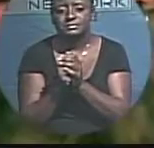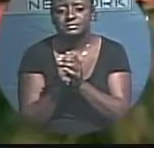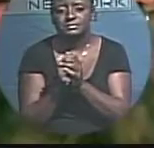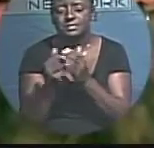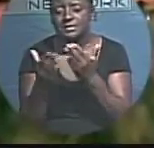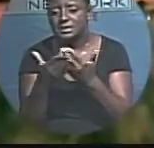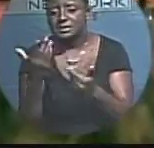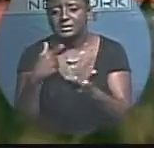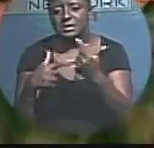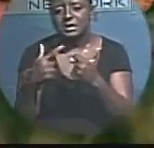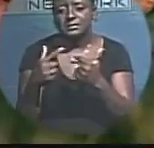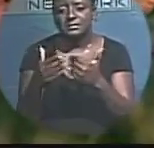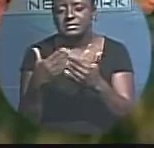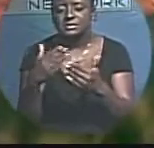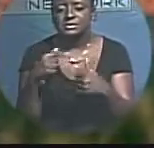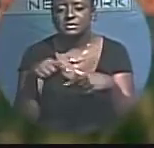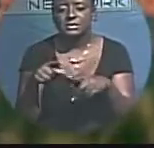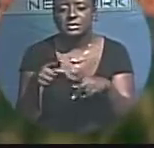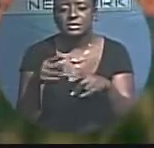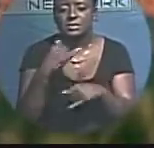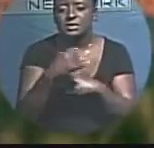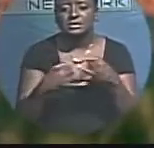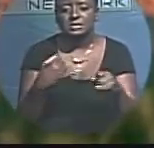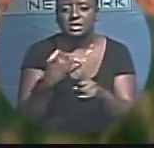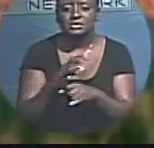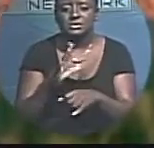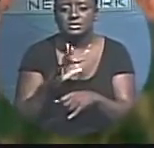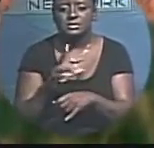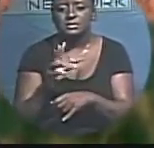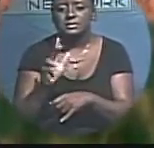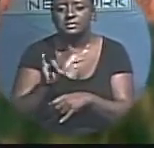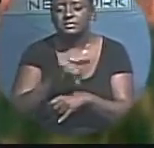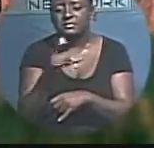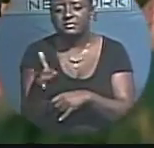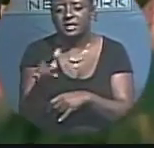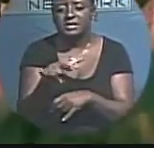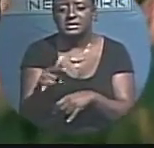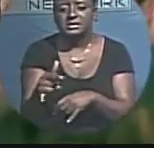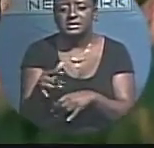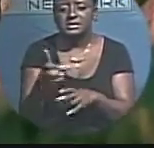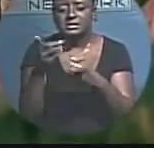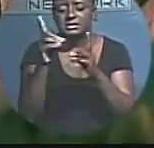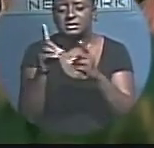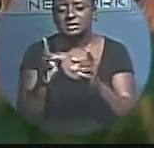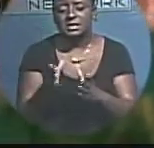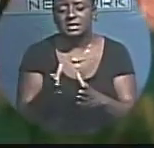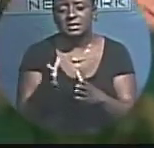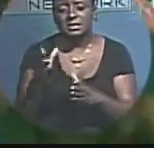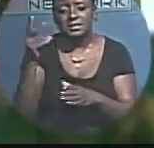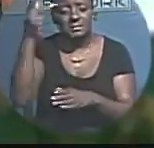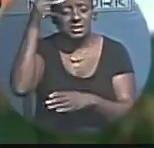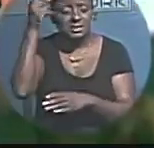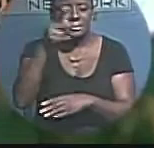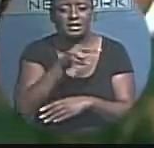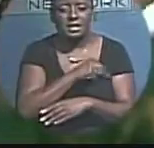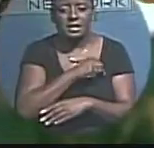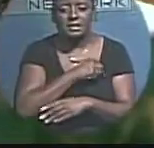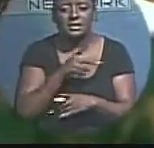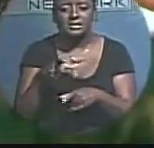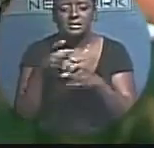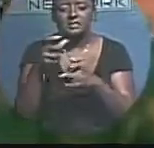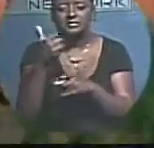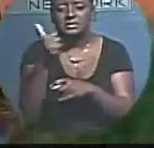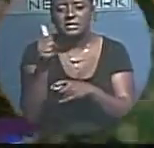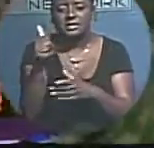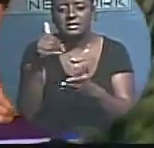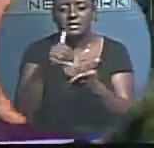Easy come, easy go, right? International fashion designer Peter Nygard coughing up some $10,000 to help with the staging of the All